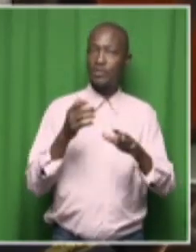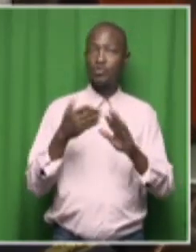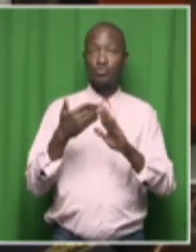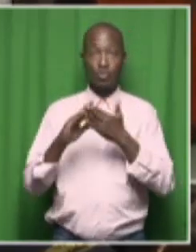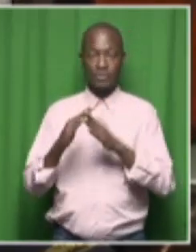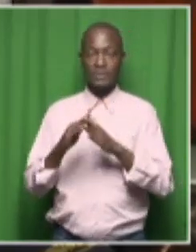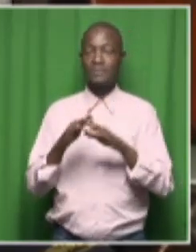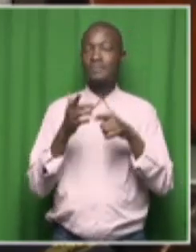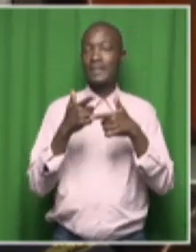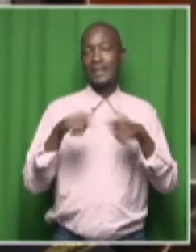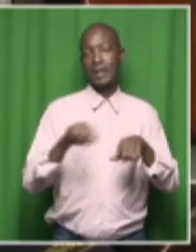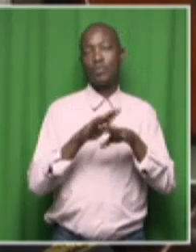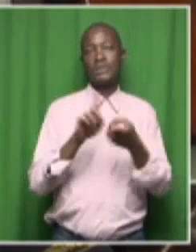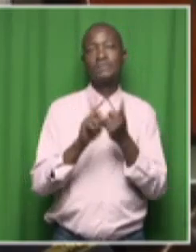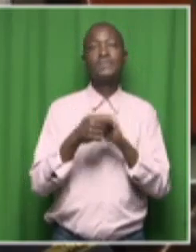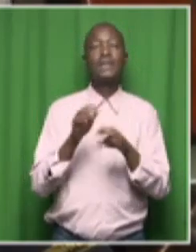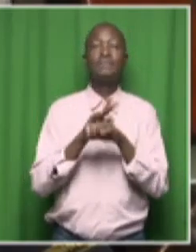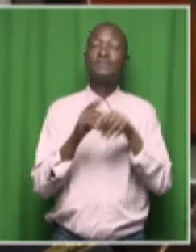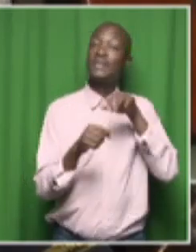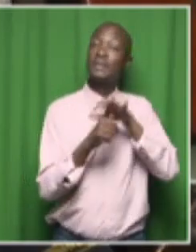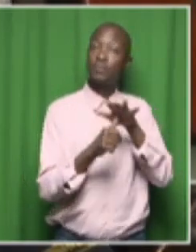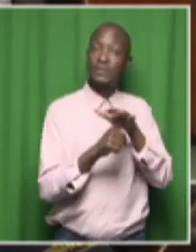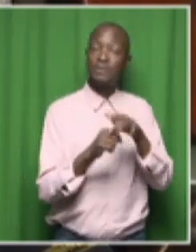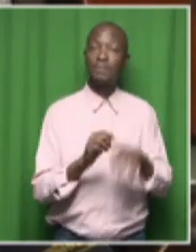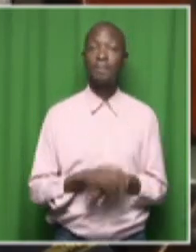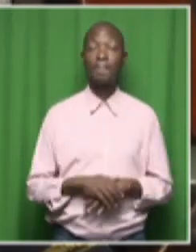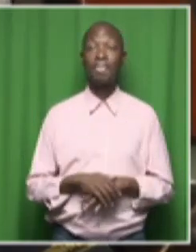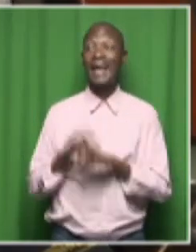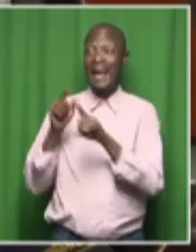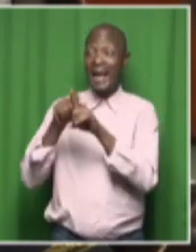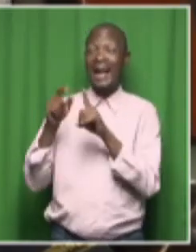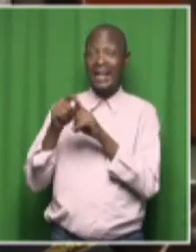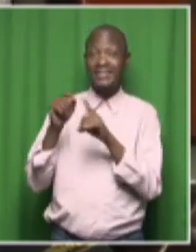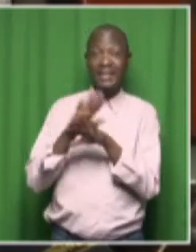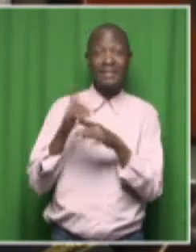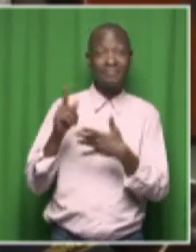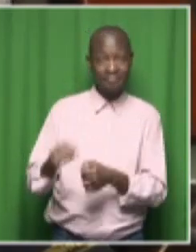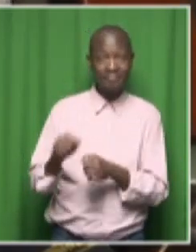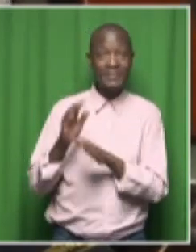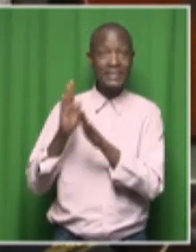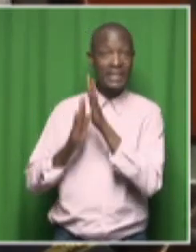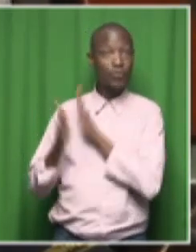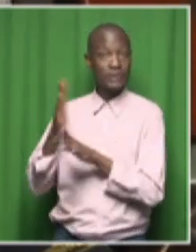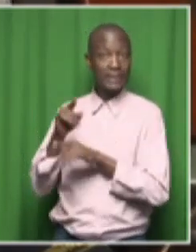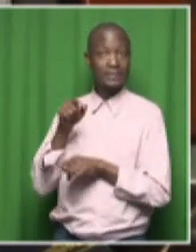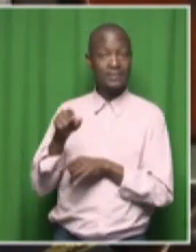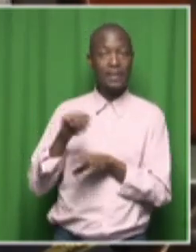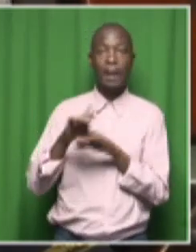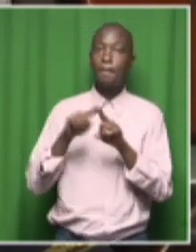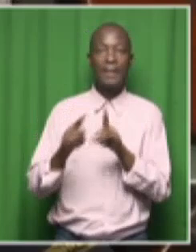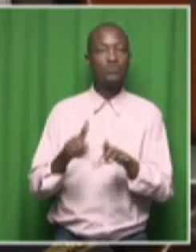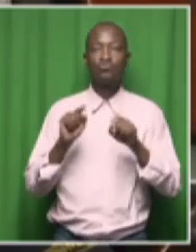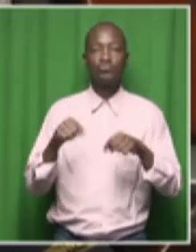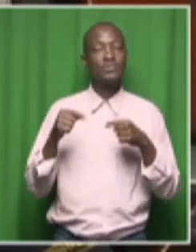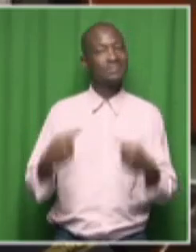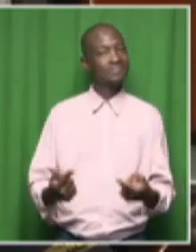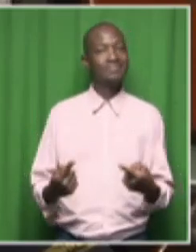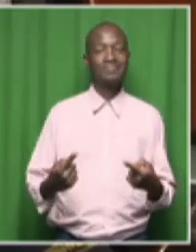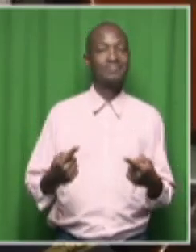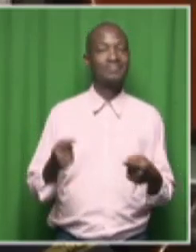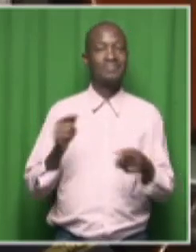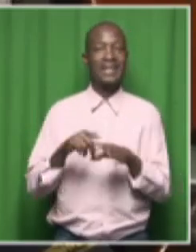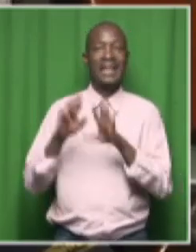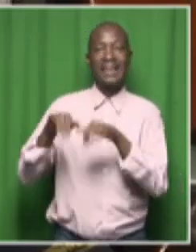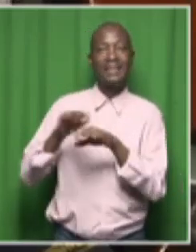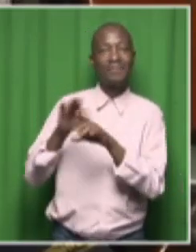So that's what defines language, because culture is a living heritage, but you cannot